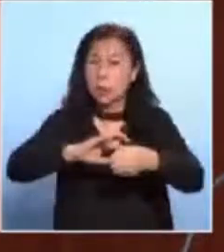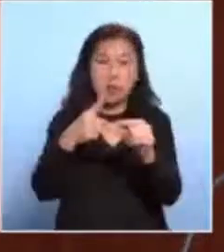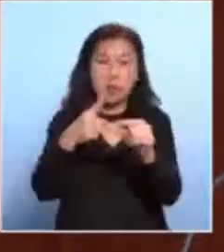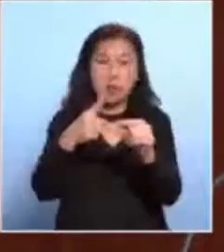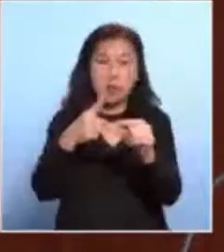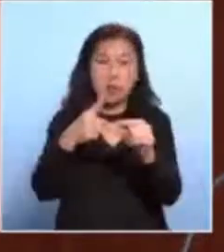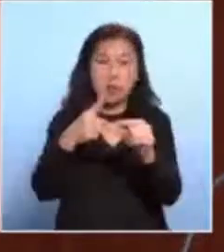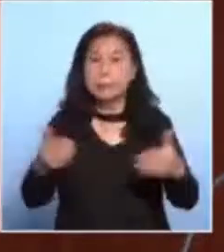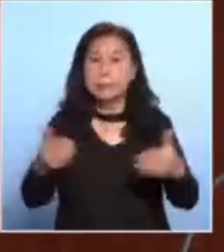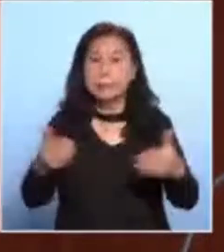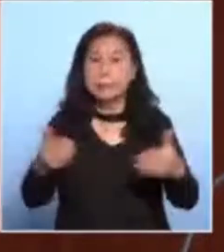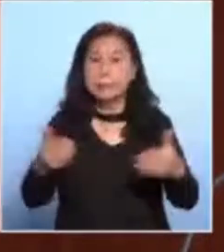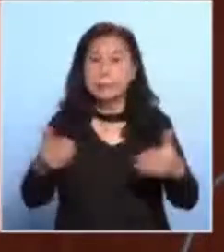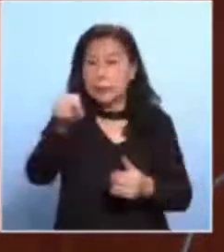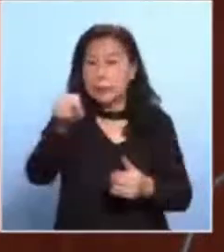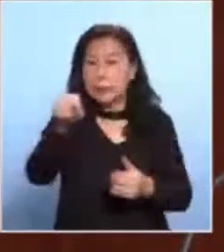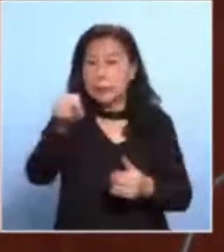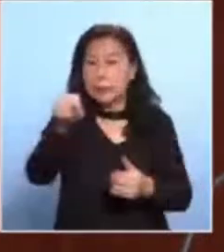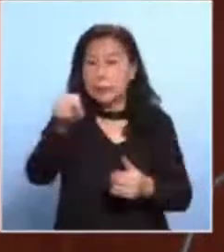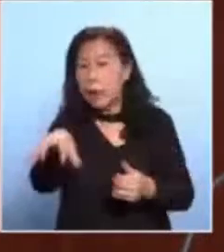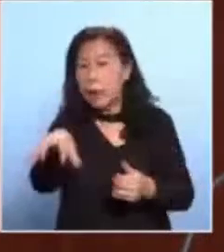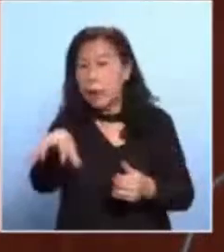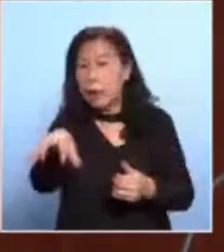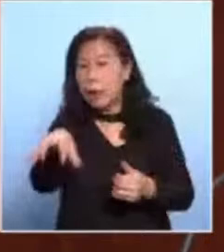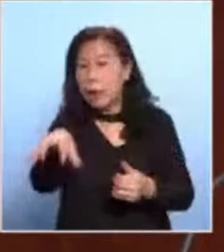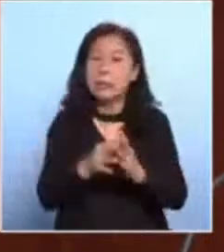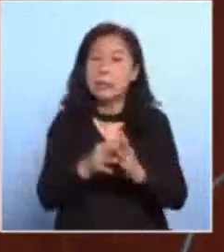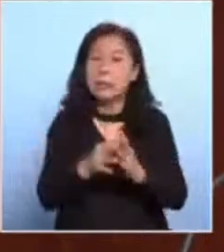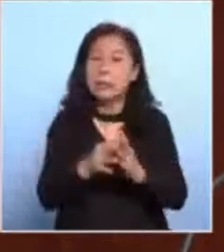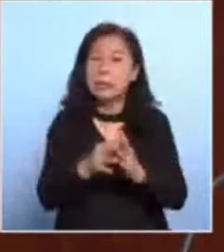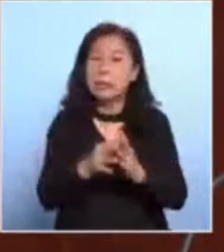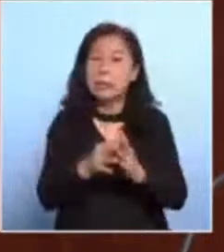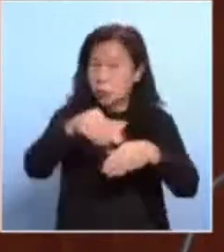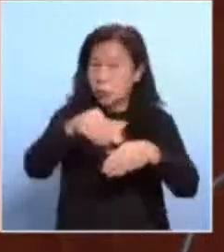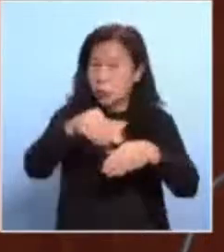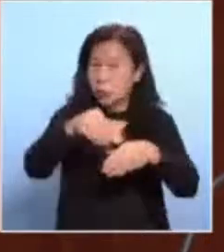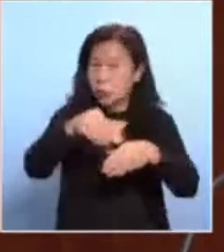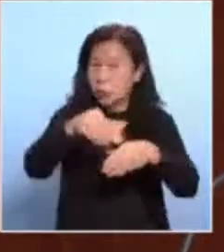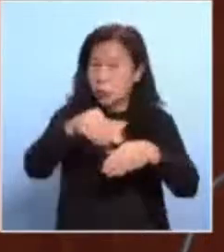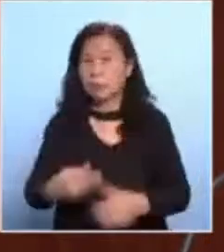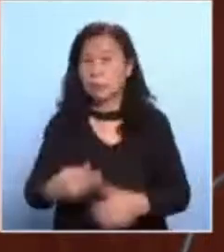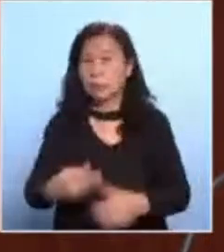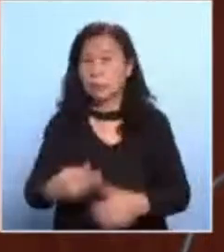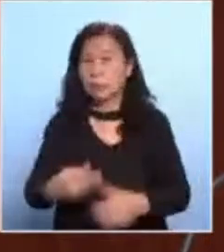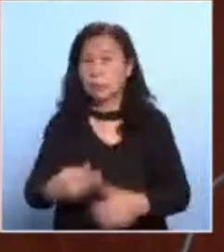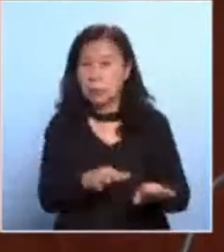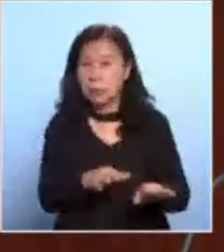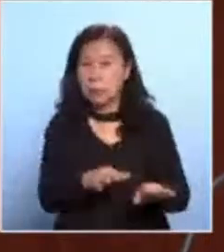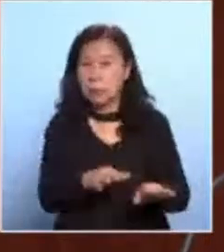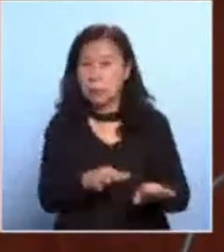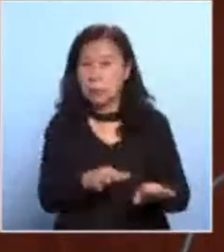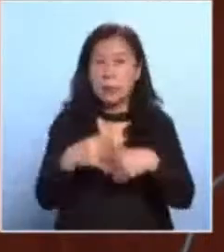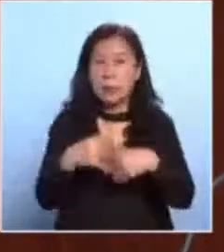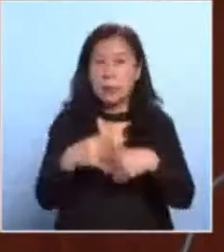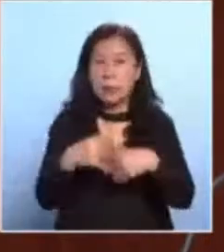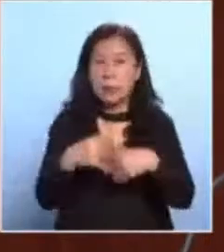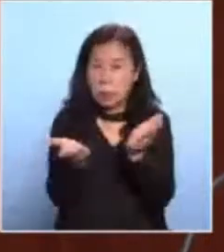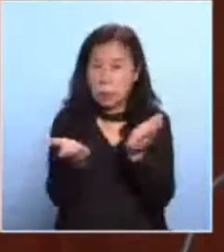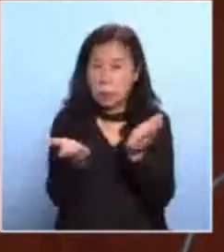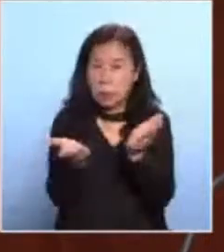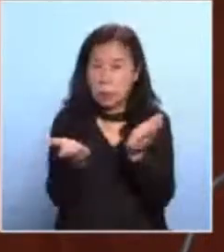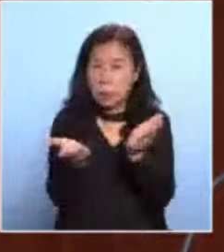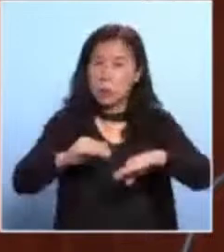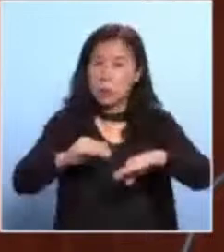maritime collaboration within the GBA. Measures include the following. 1. Action Plan on Maritime and Port Development